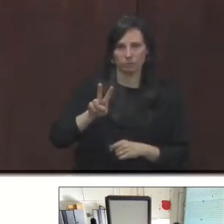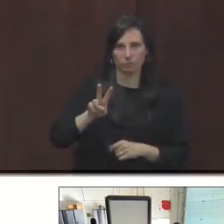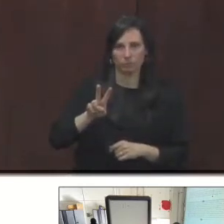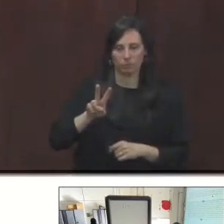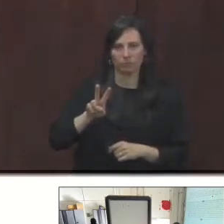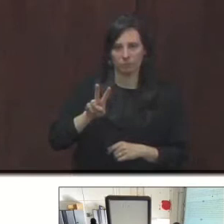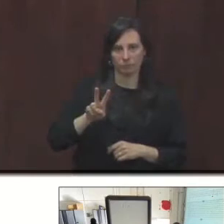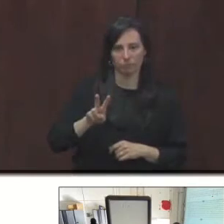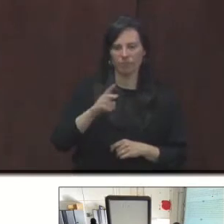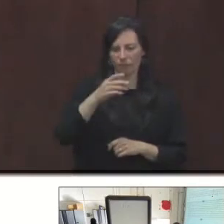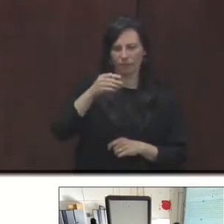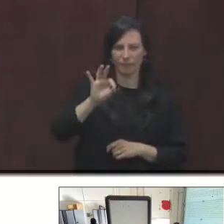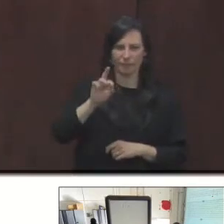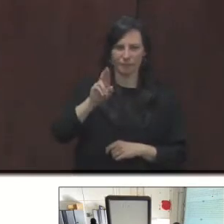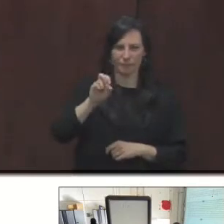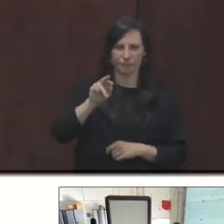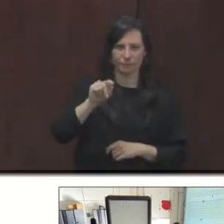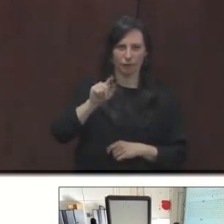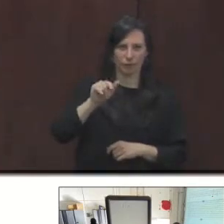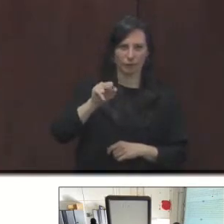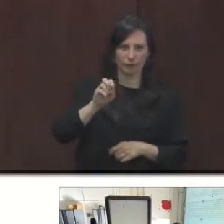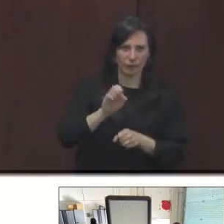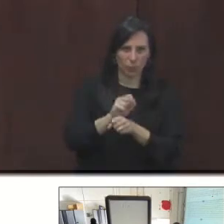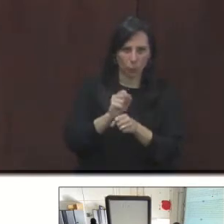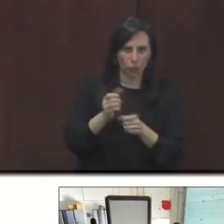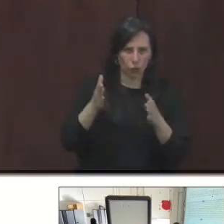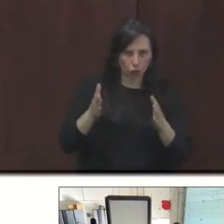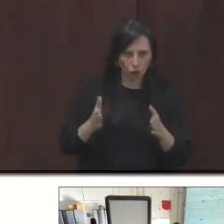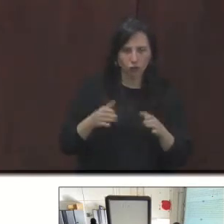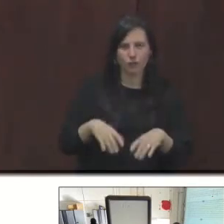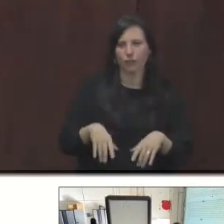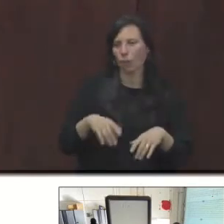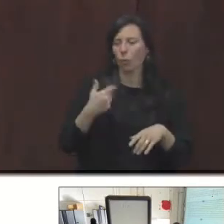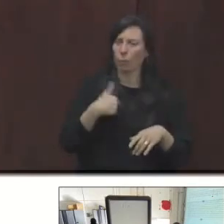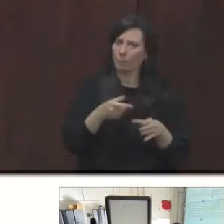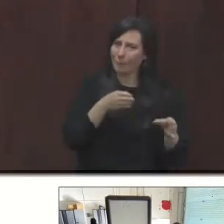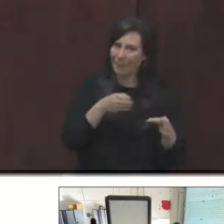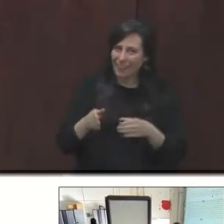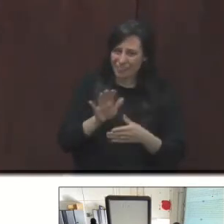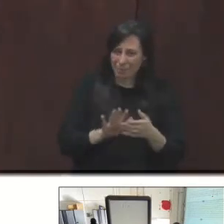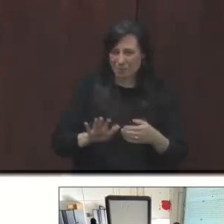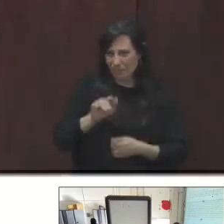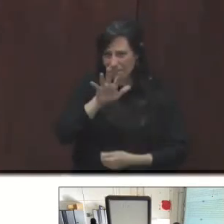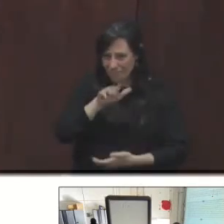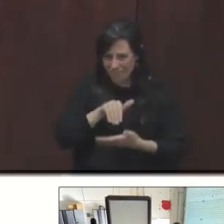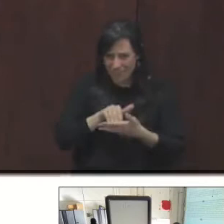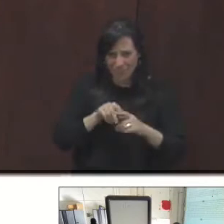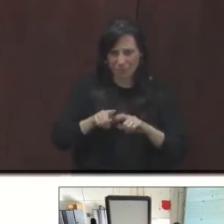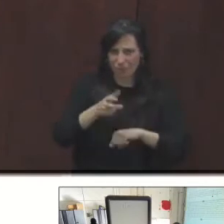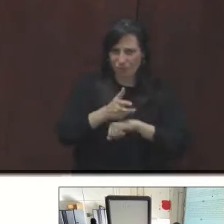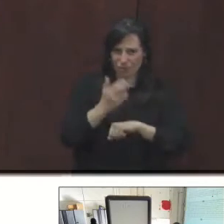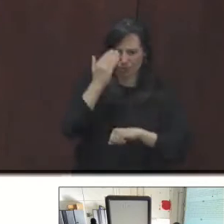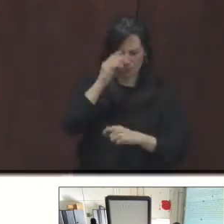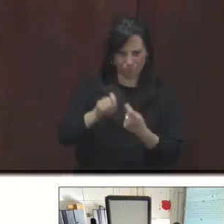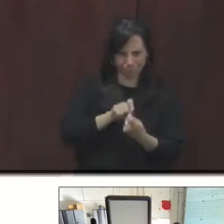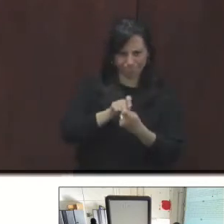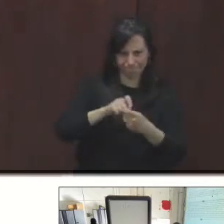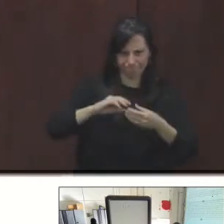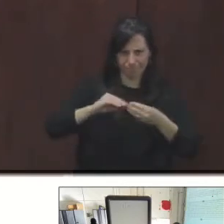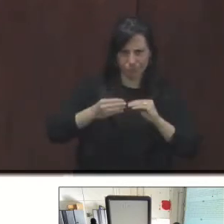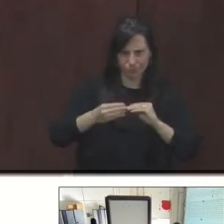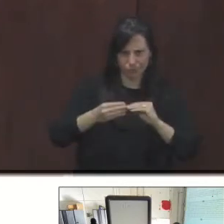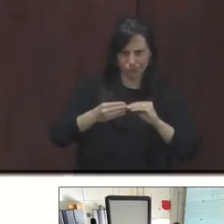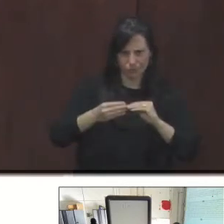And we're making planning assumptions of about 5,000, but it's really hard to drill down what that number will be. But we are hoping in